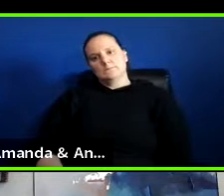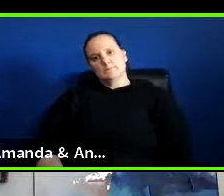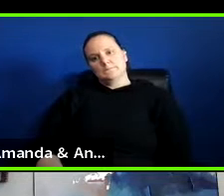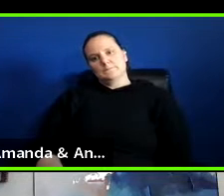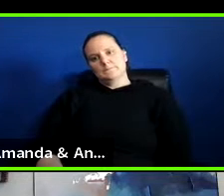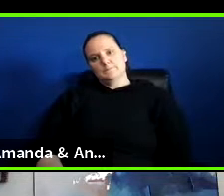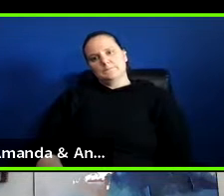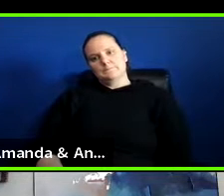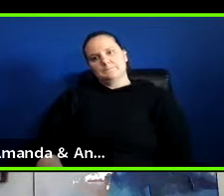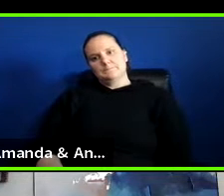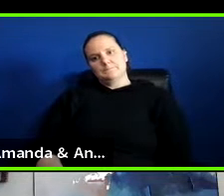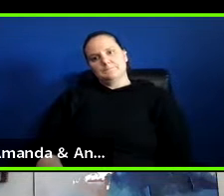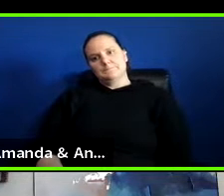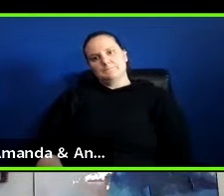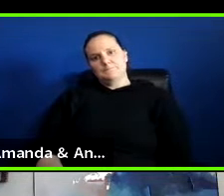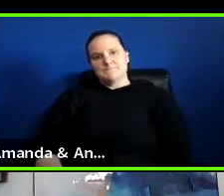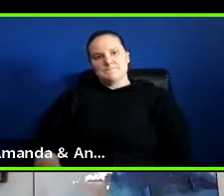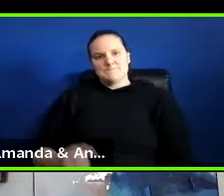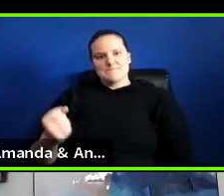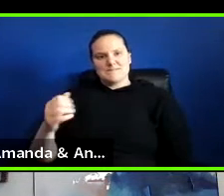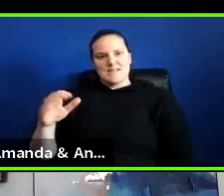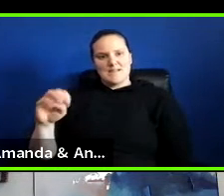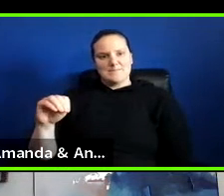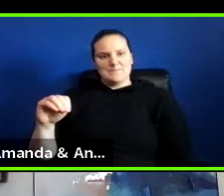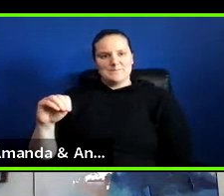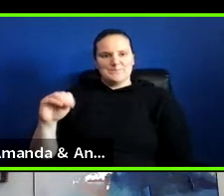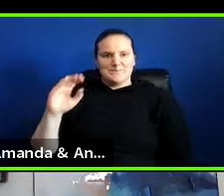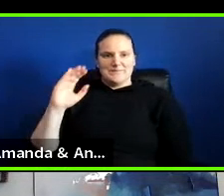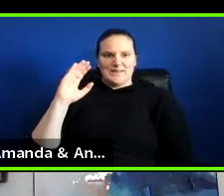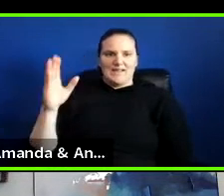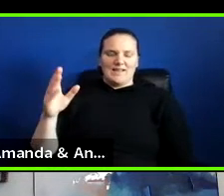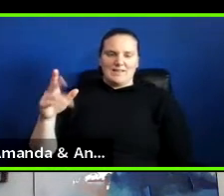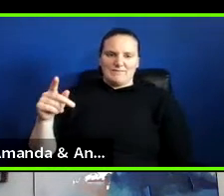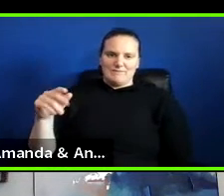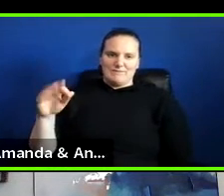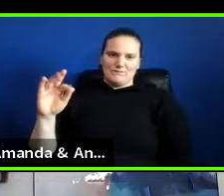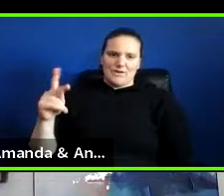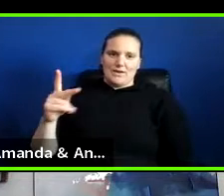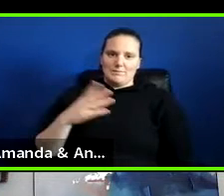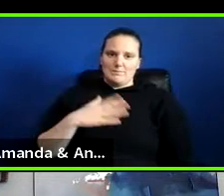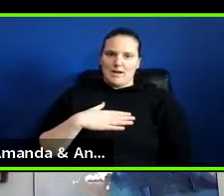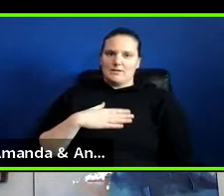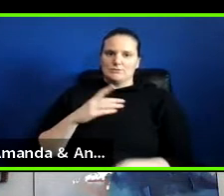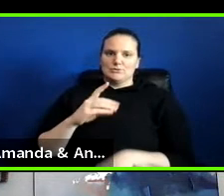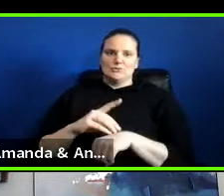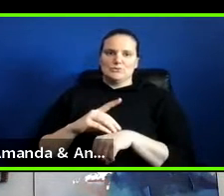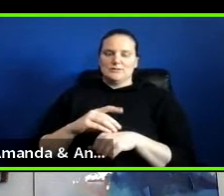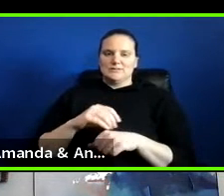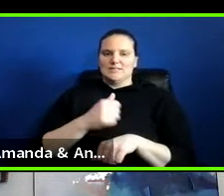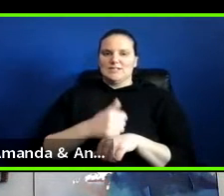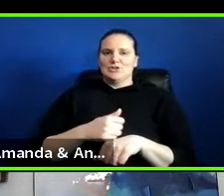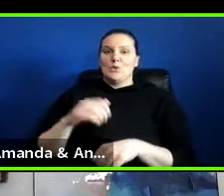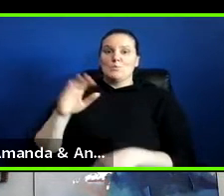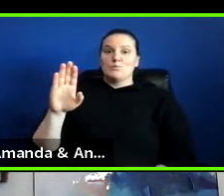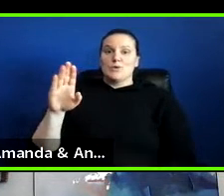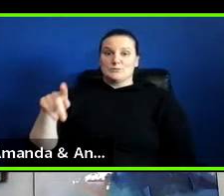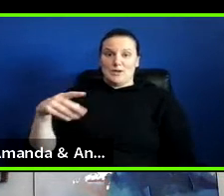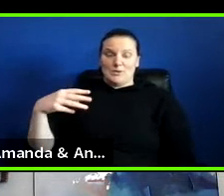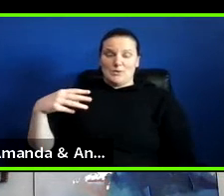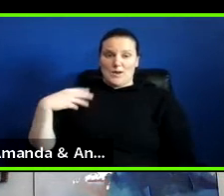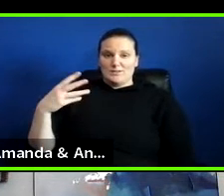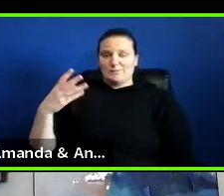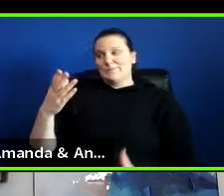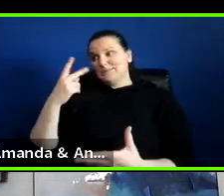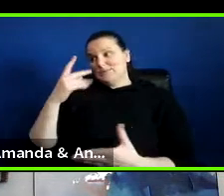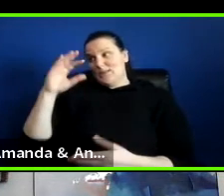And Sam? Hey, Frank. Yeah, so my duty station is Brush Prairie, Washington. So, but anyway, maybe see you in Olympia